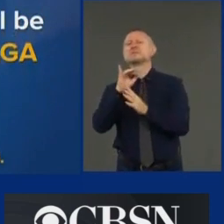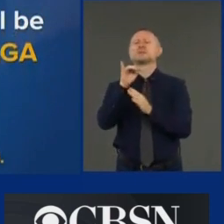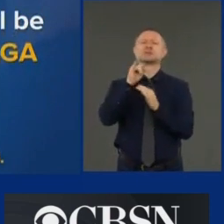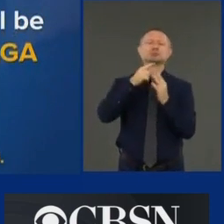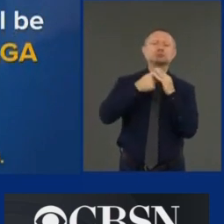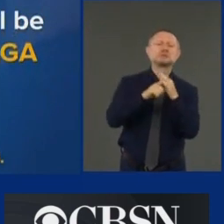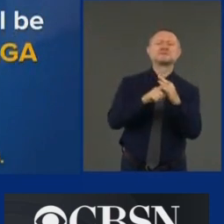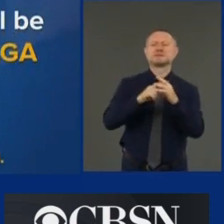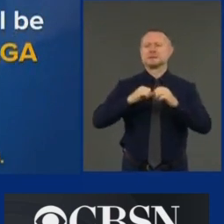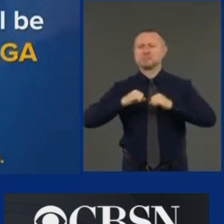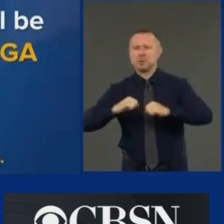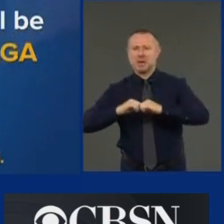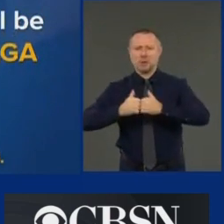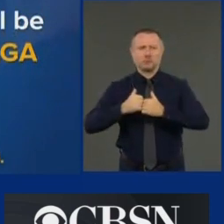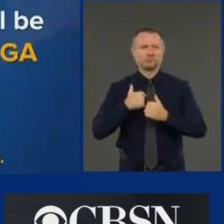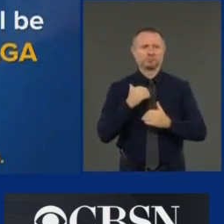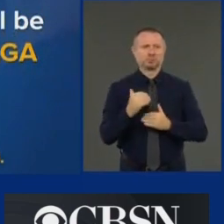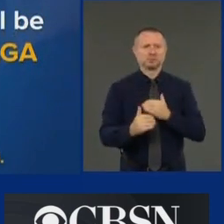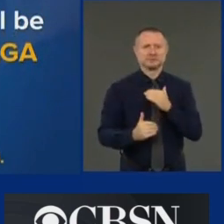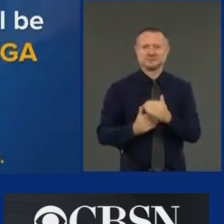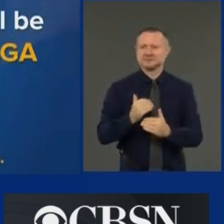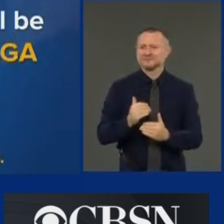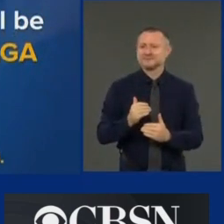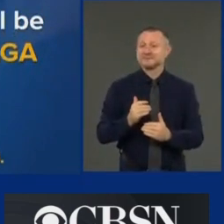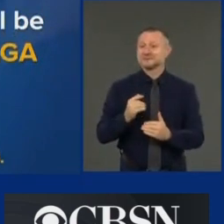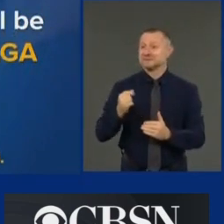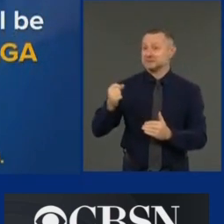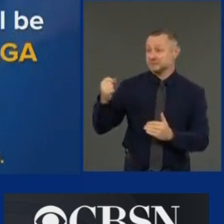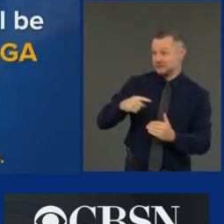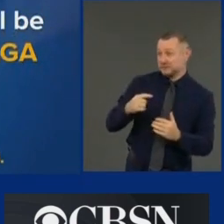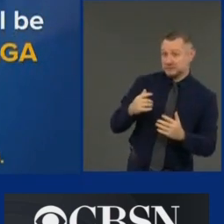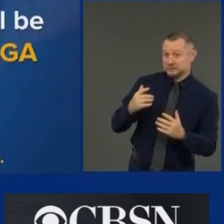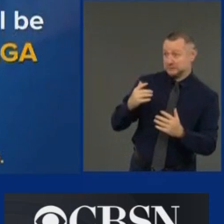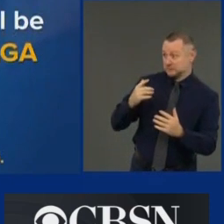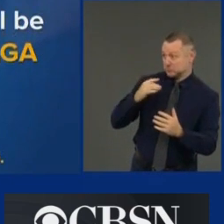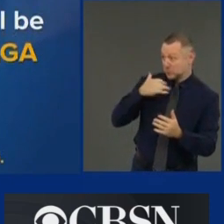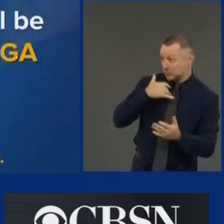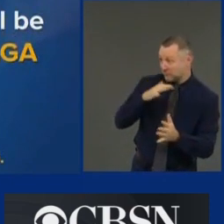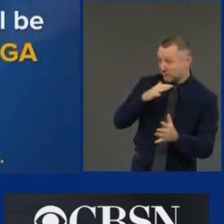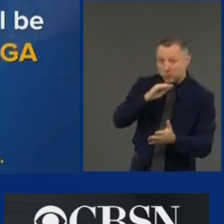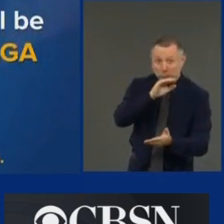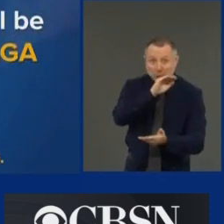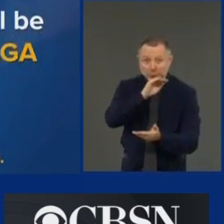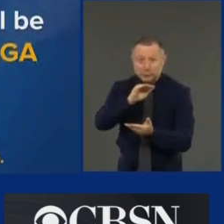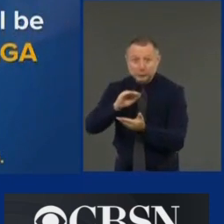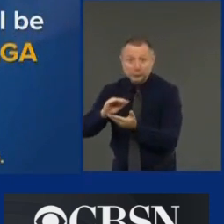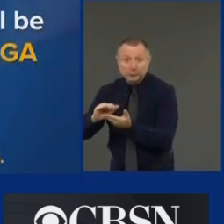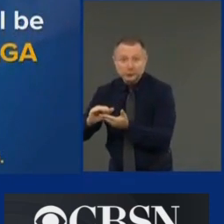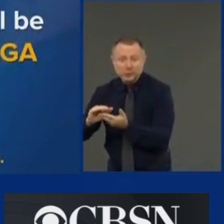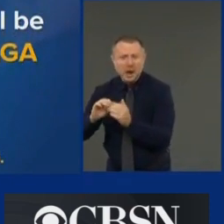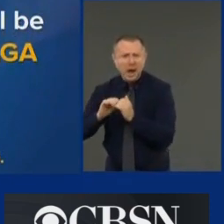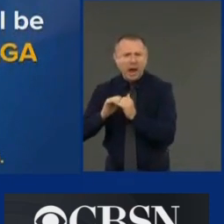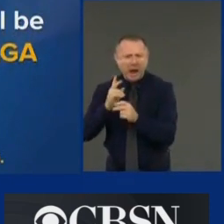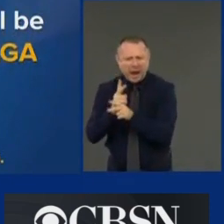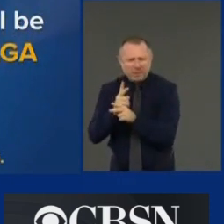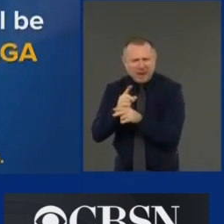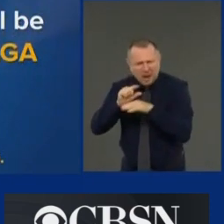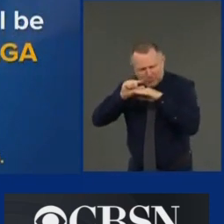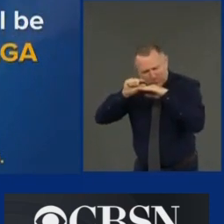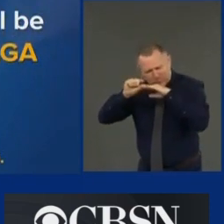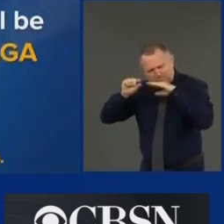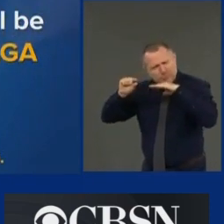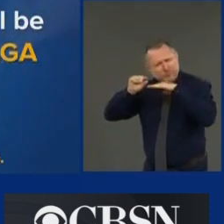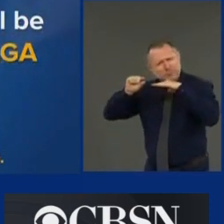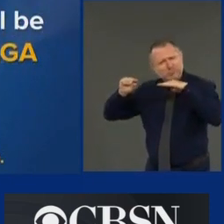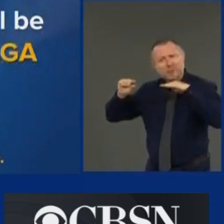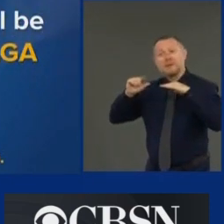our infection rate is low. The question is, how do you keep it low? How do you make sure you're not getting infected from people coming in from other states where the infection rate